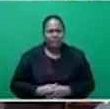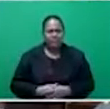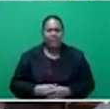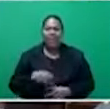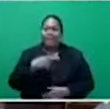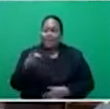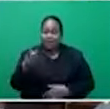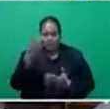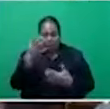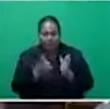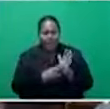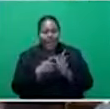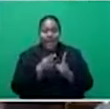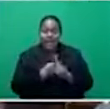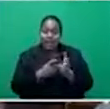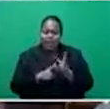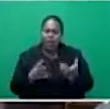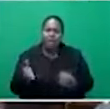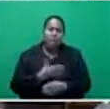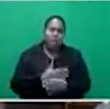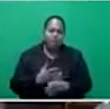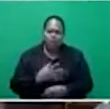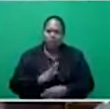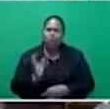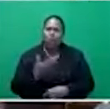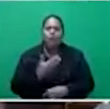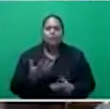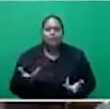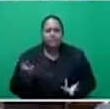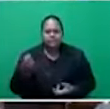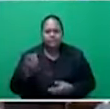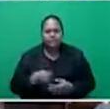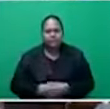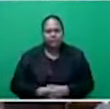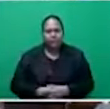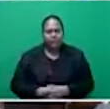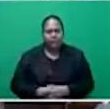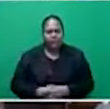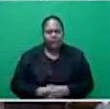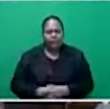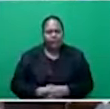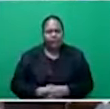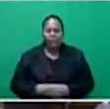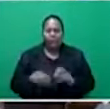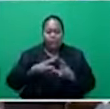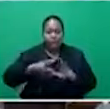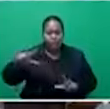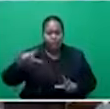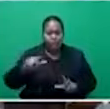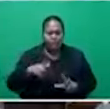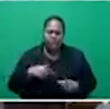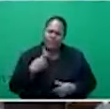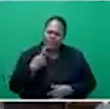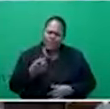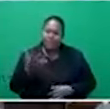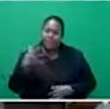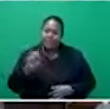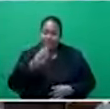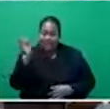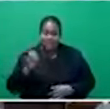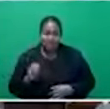Nawaikula went with his mate before, then Garikau, to Vanua Levu. 50% of the cane